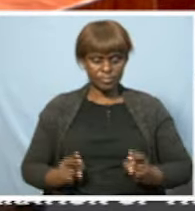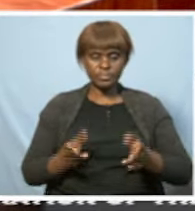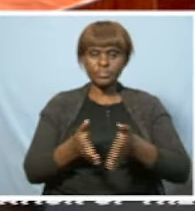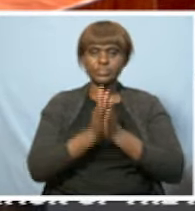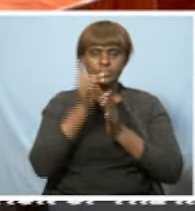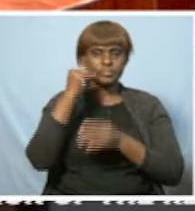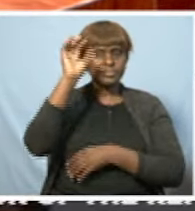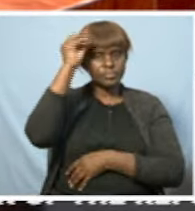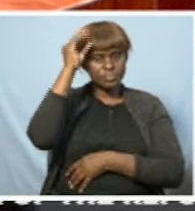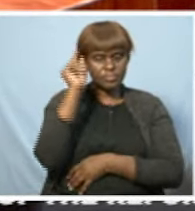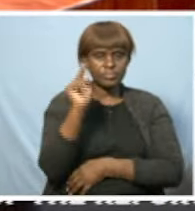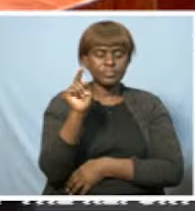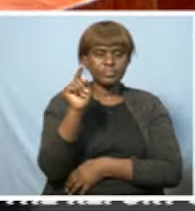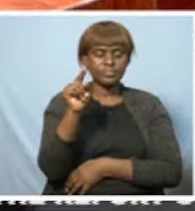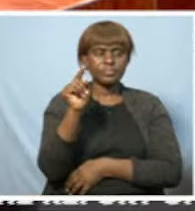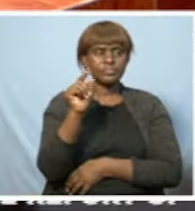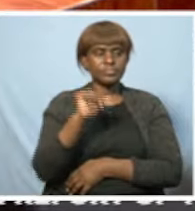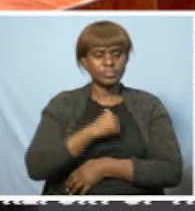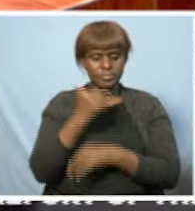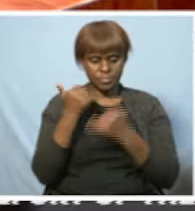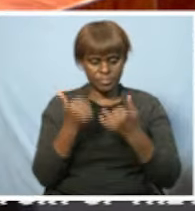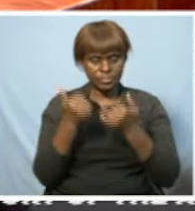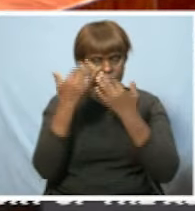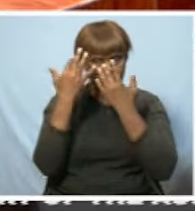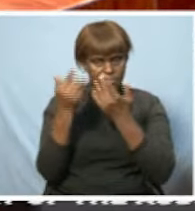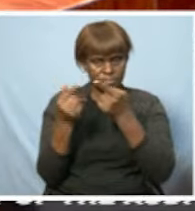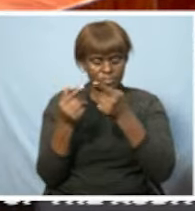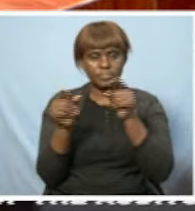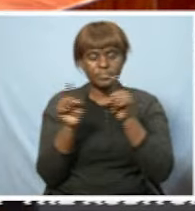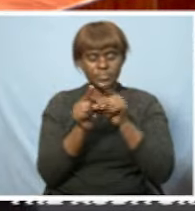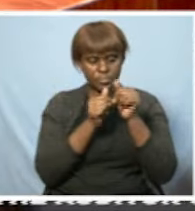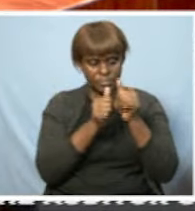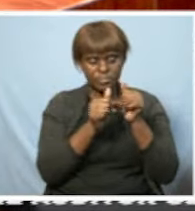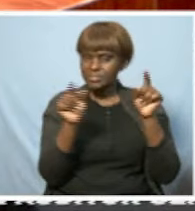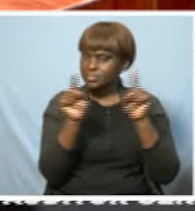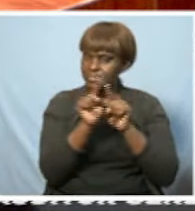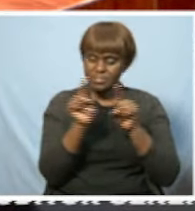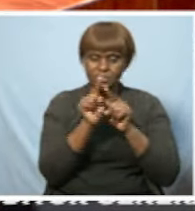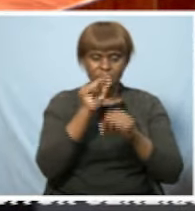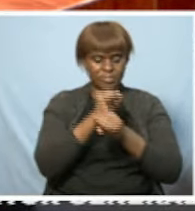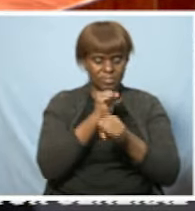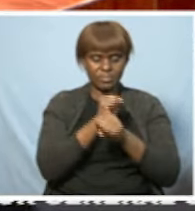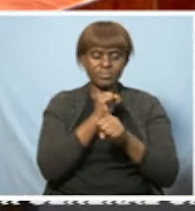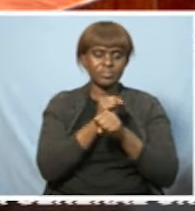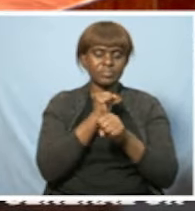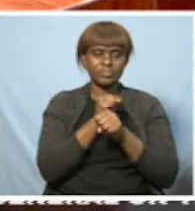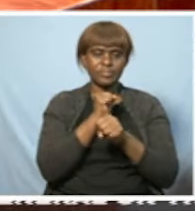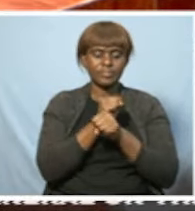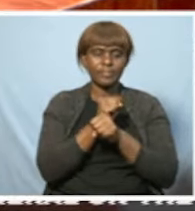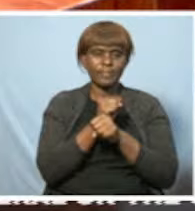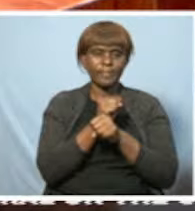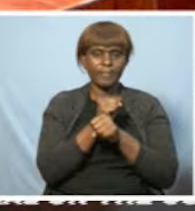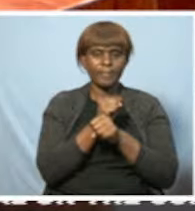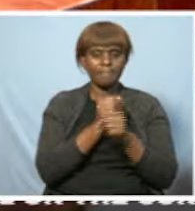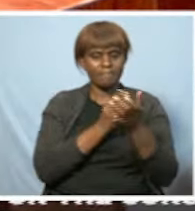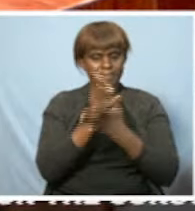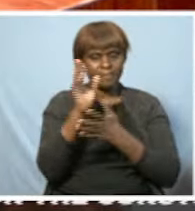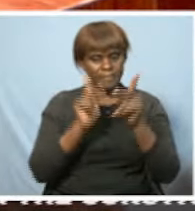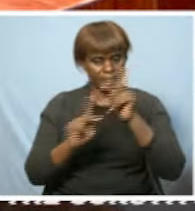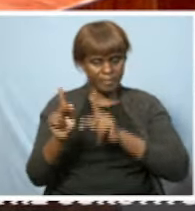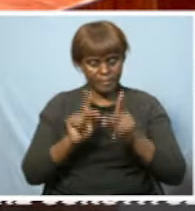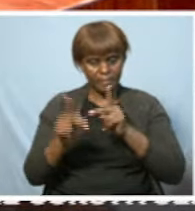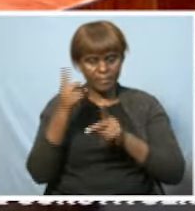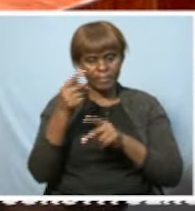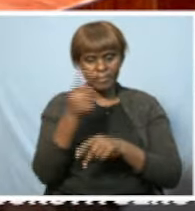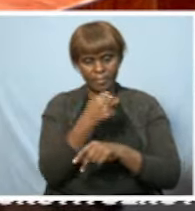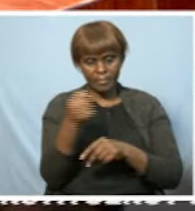for ambulances, we expect that they follow suit by employing the right personnel for the tools